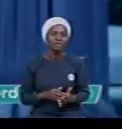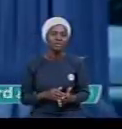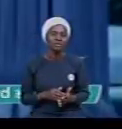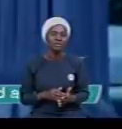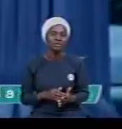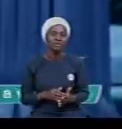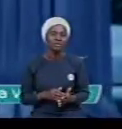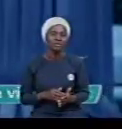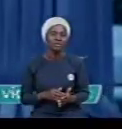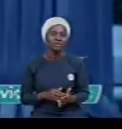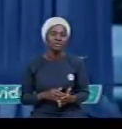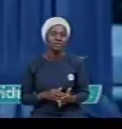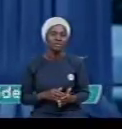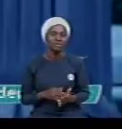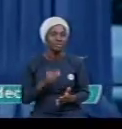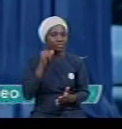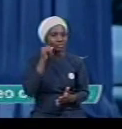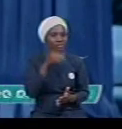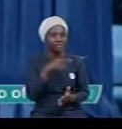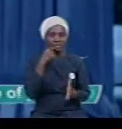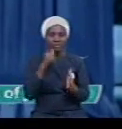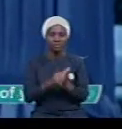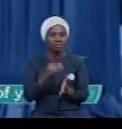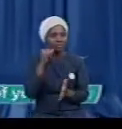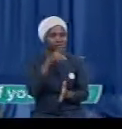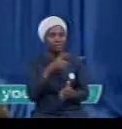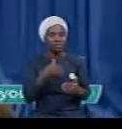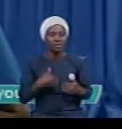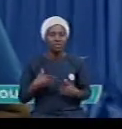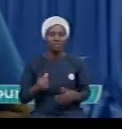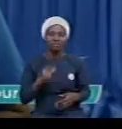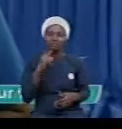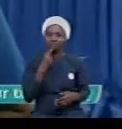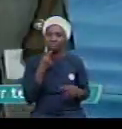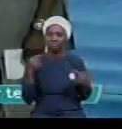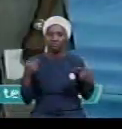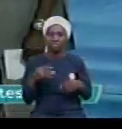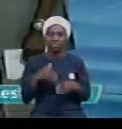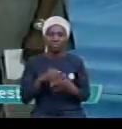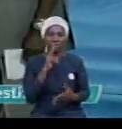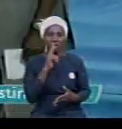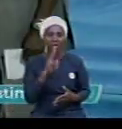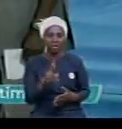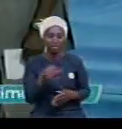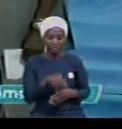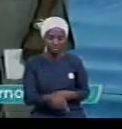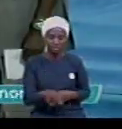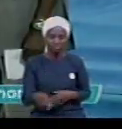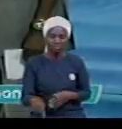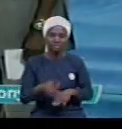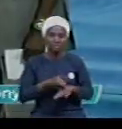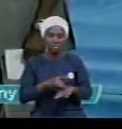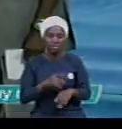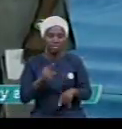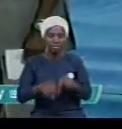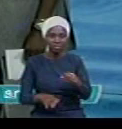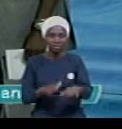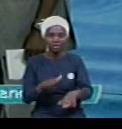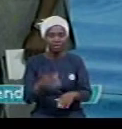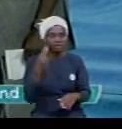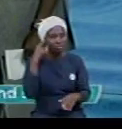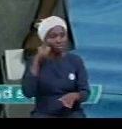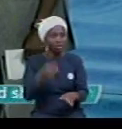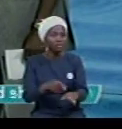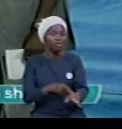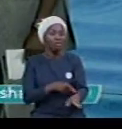Ogbomoso here. She says she has been having a severe pain in her leg. She cannot walk for a long distance. Even